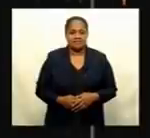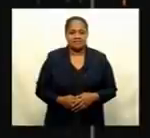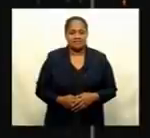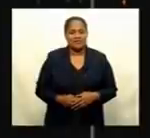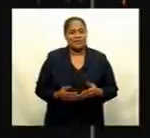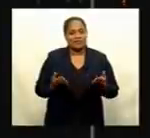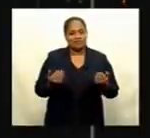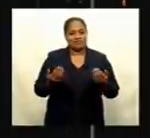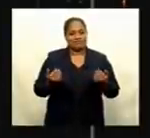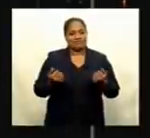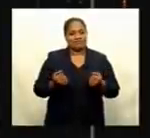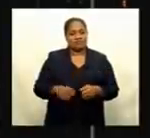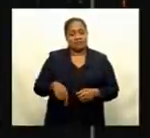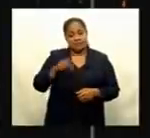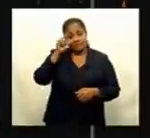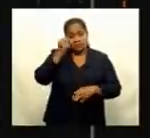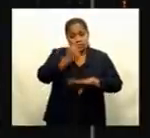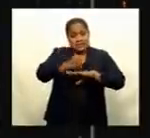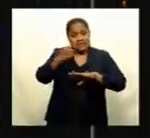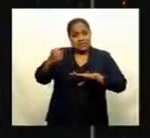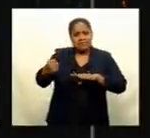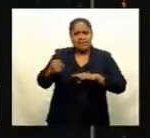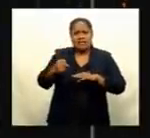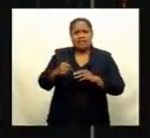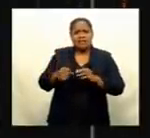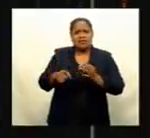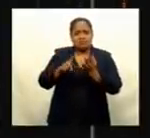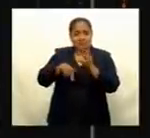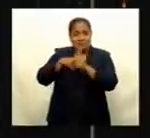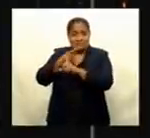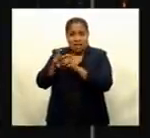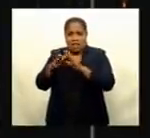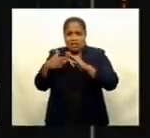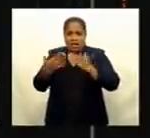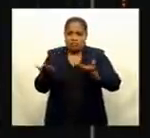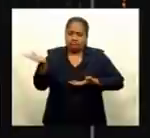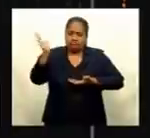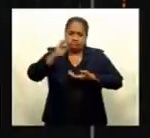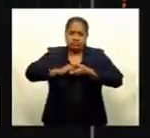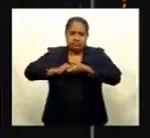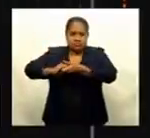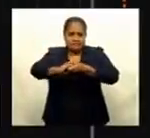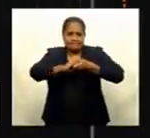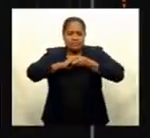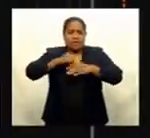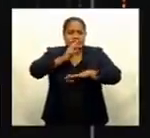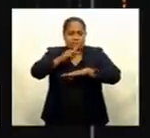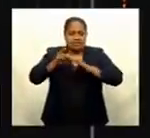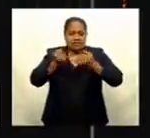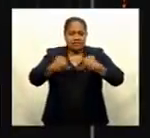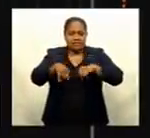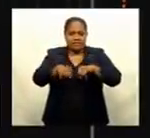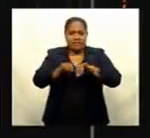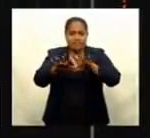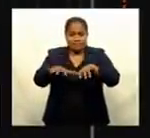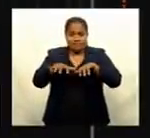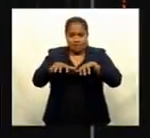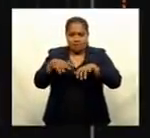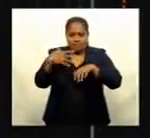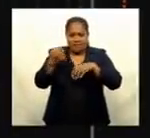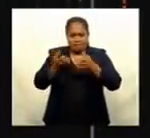Welcome back. The Fijian government and the United Kingdom, in collaboration with the Pacific Island Forum, hosted a dialogue focused